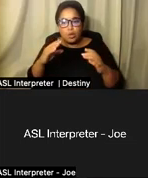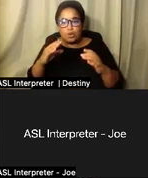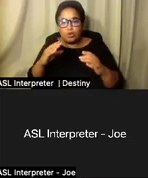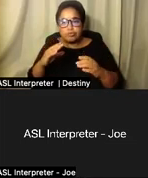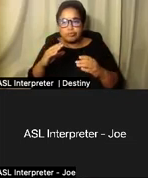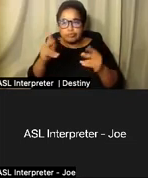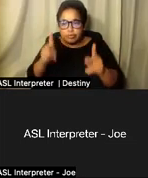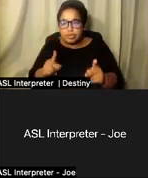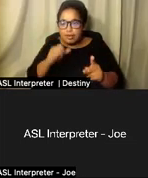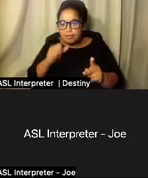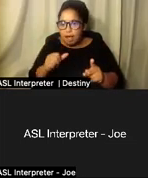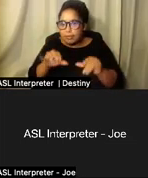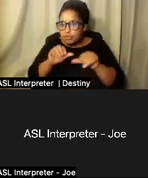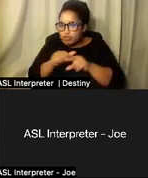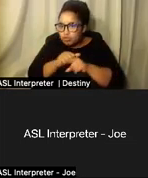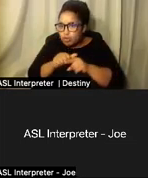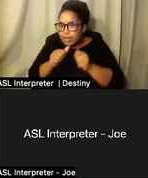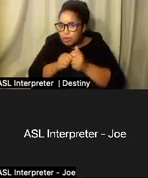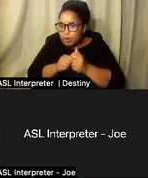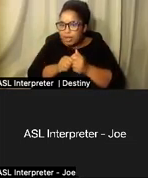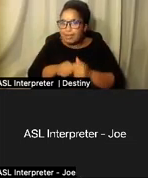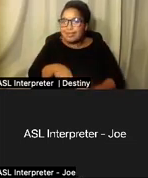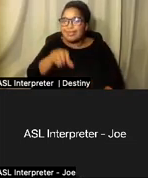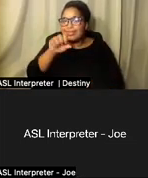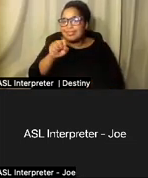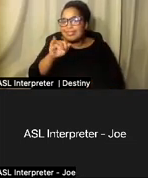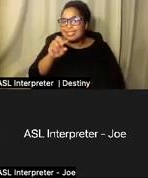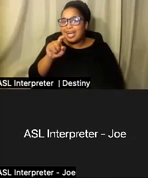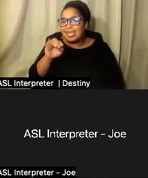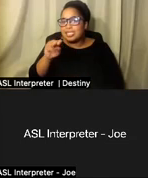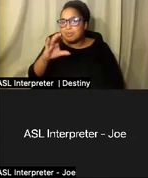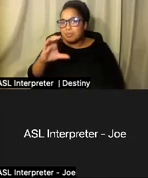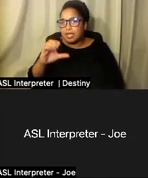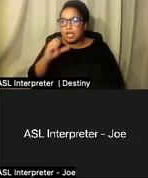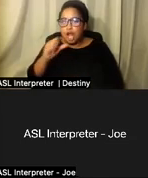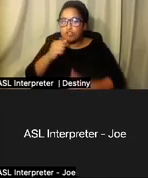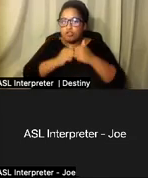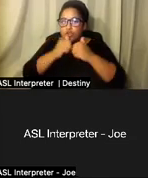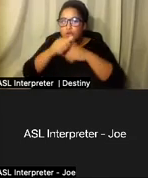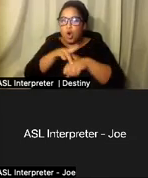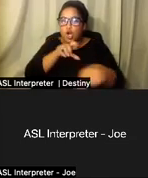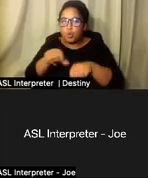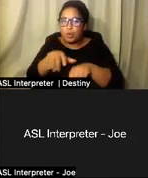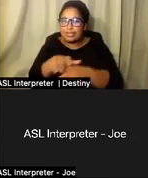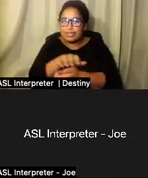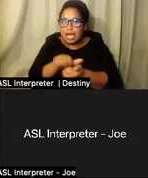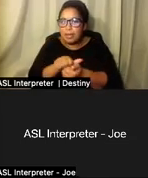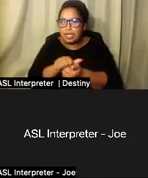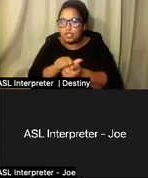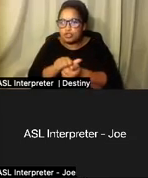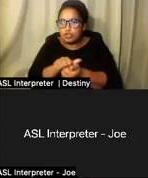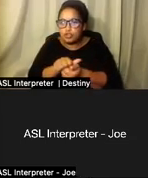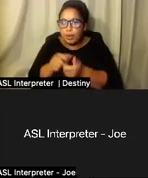in seismic non-structural earthquake damage mitigation. Probably. They may be able to direct you